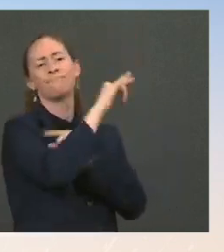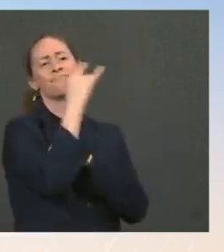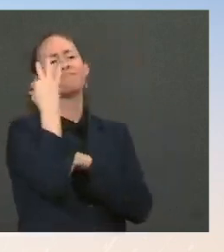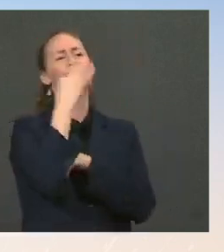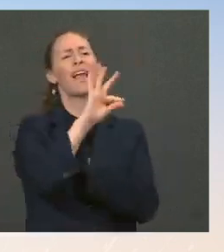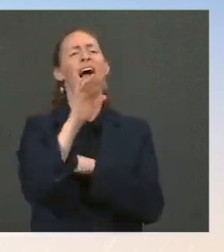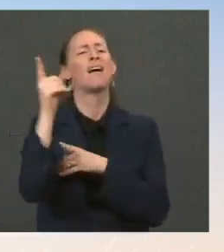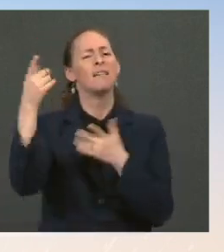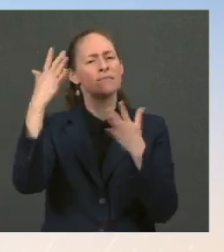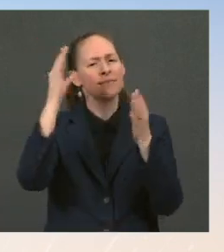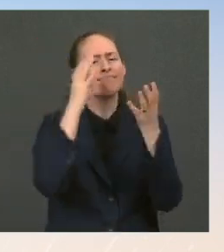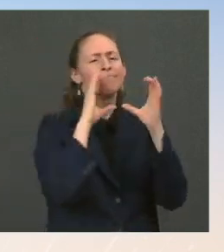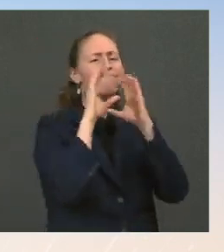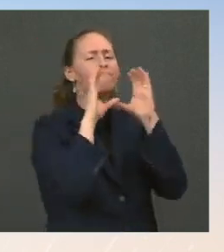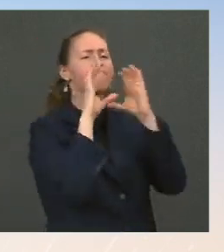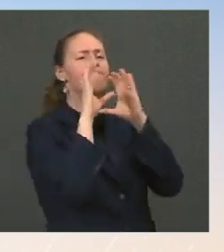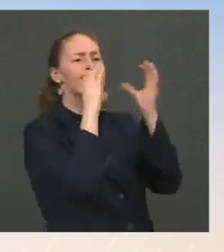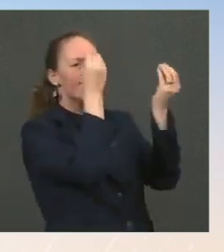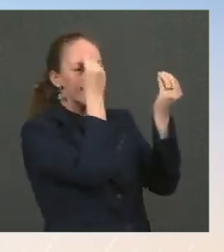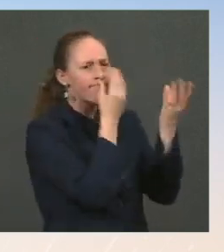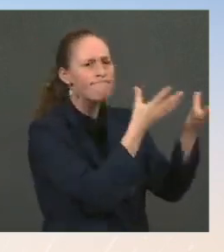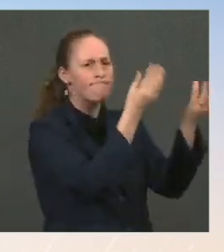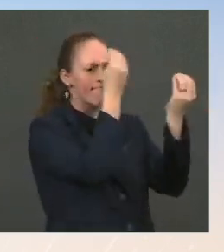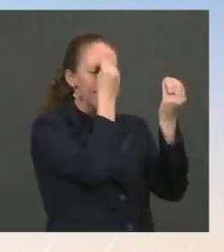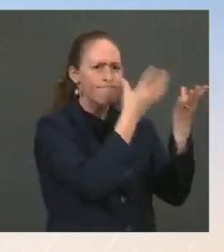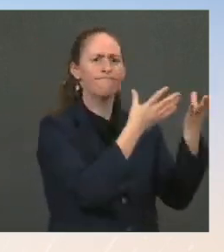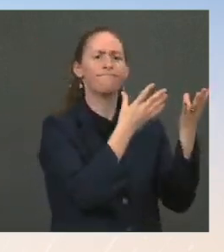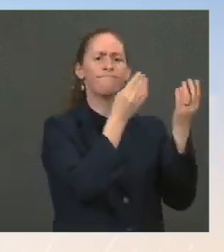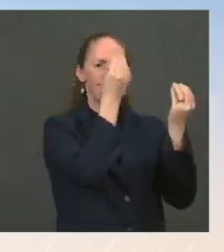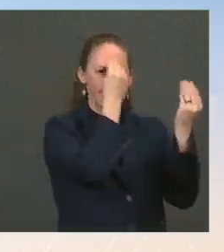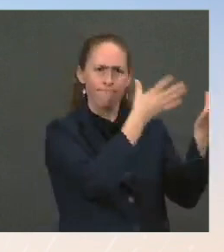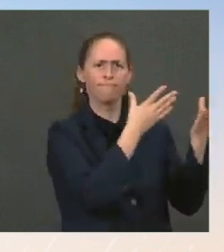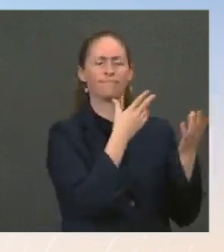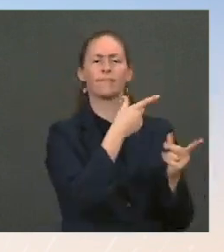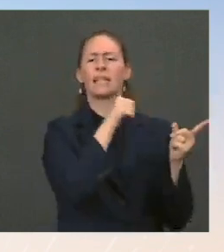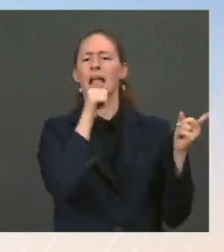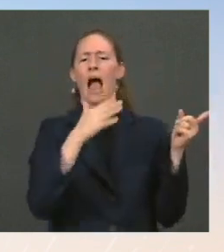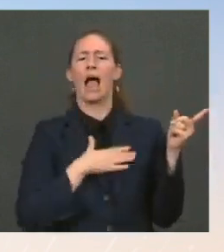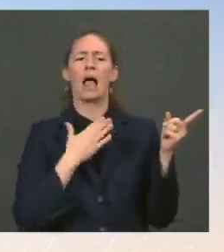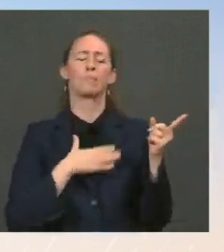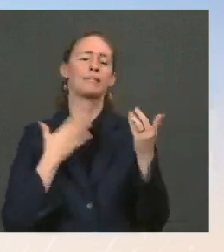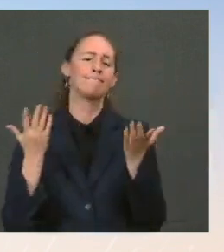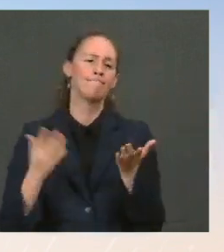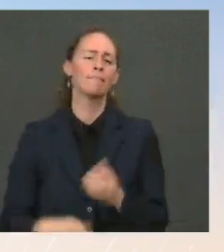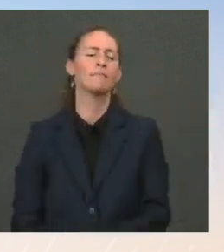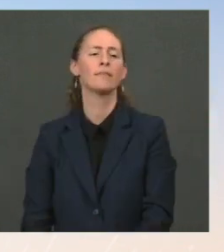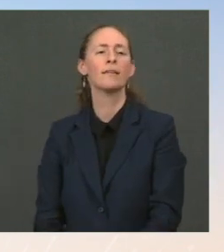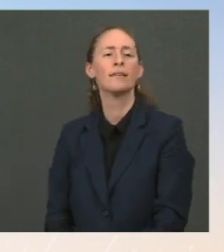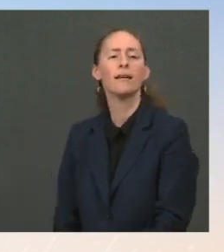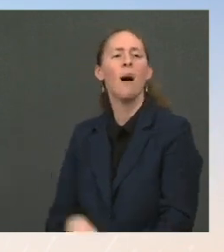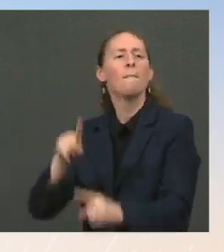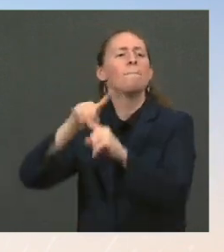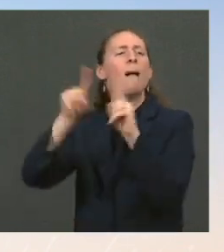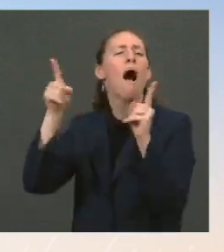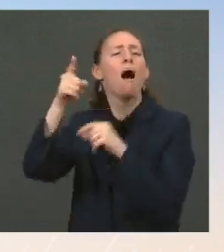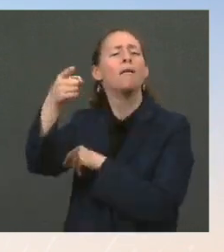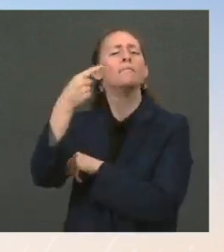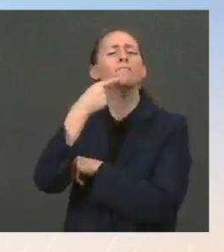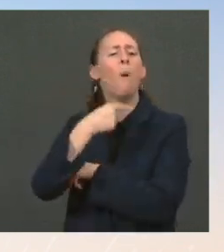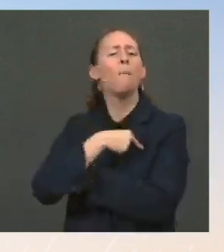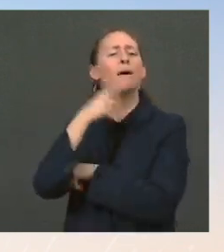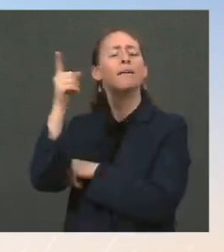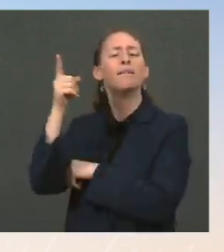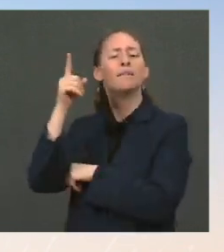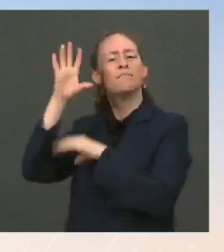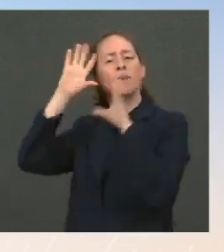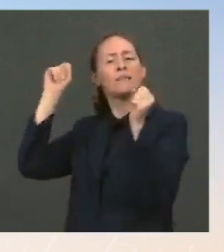they were specifically unhappy about and how to help address it. You said this president's first love is foreign policy. So why